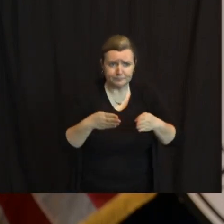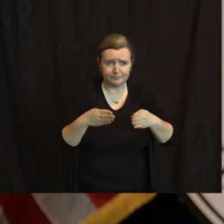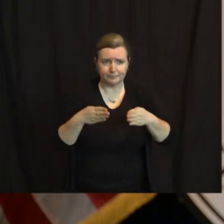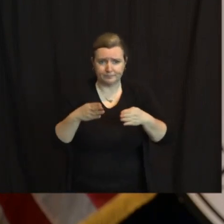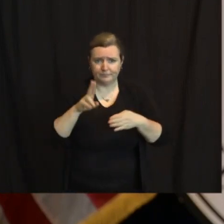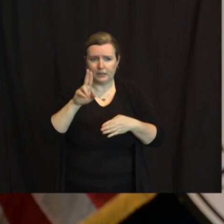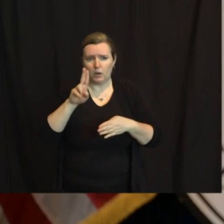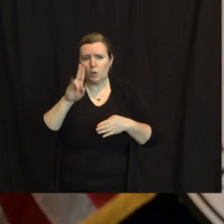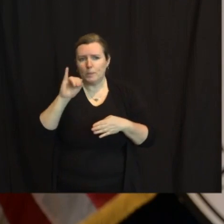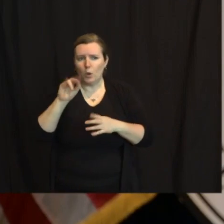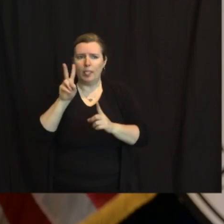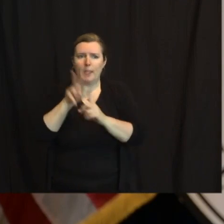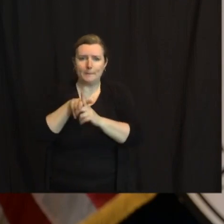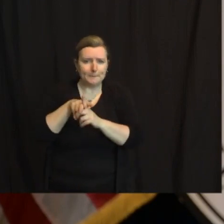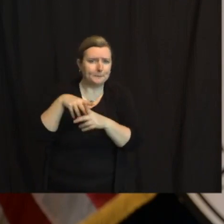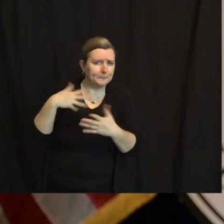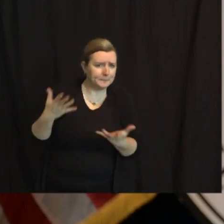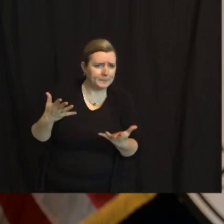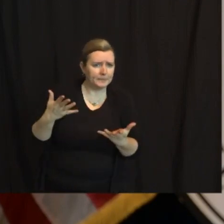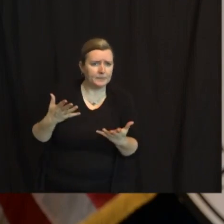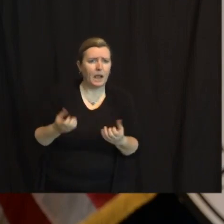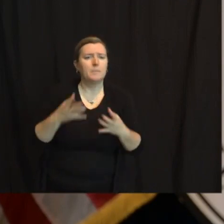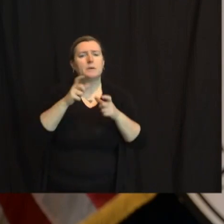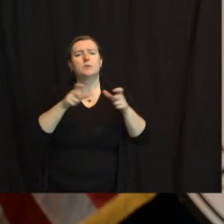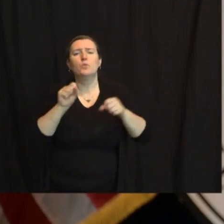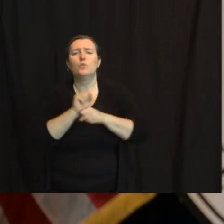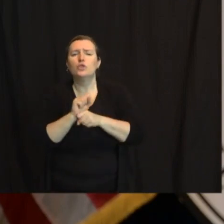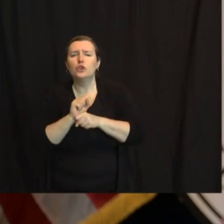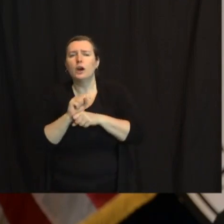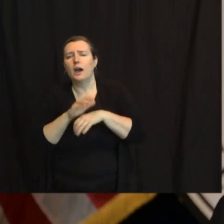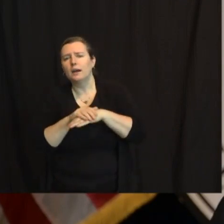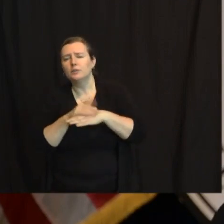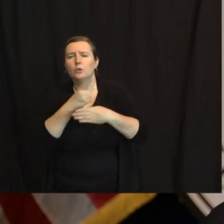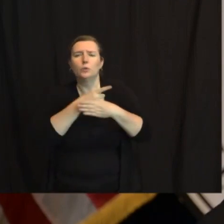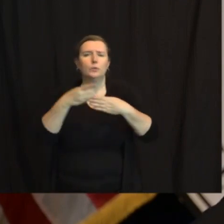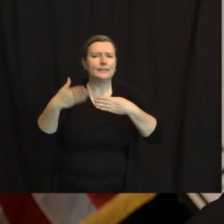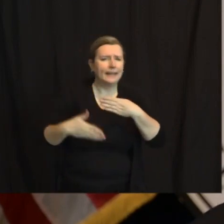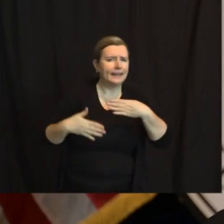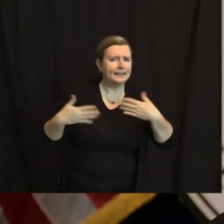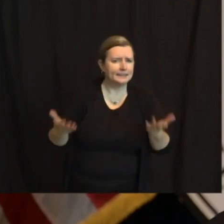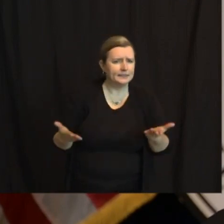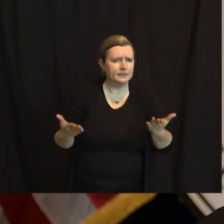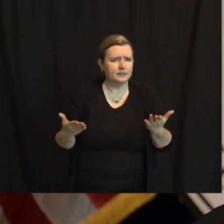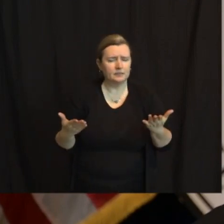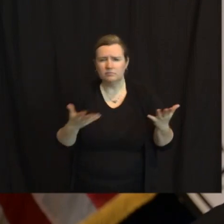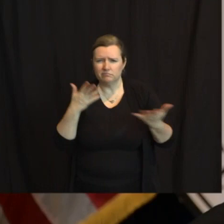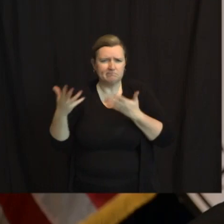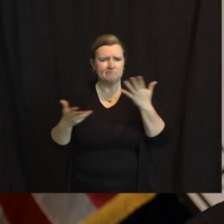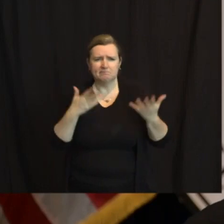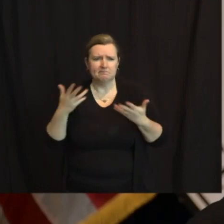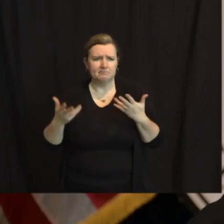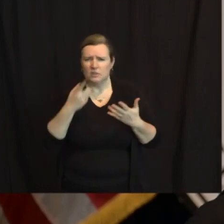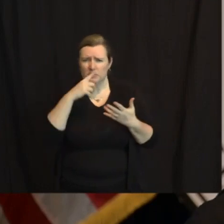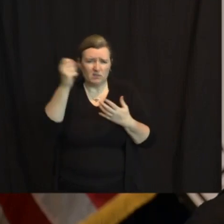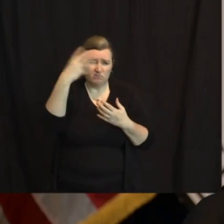on the weekends, and what's left in the backlog? You may have answered that last one there, but just wanted to make sure I got it